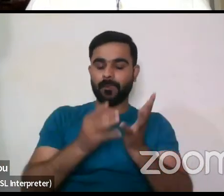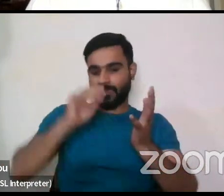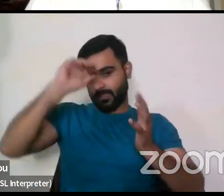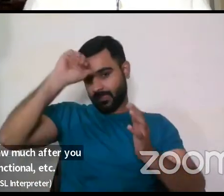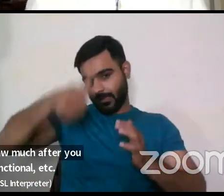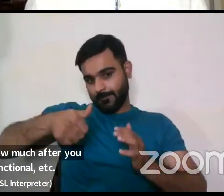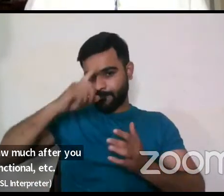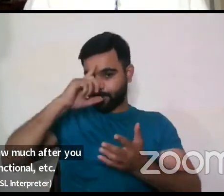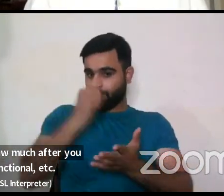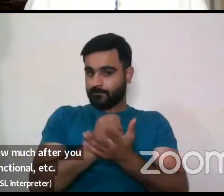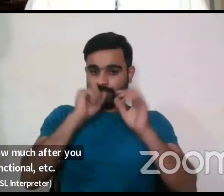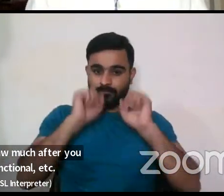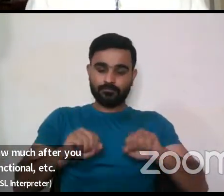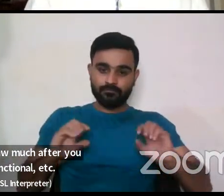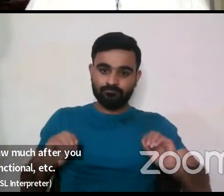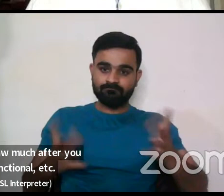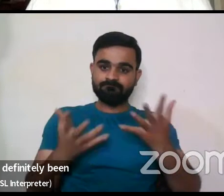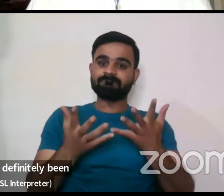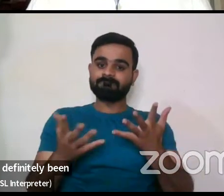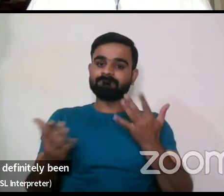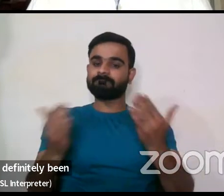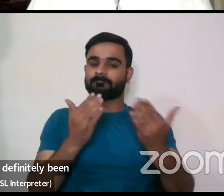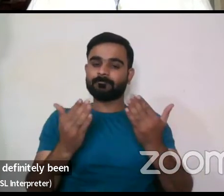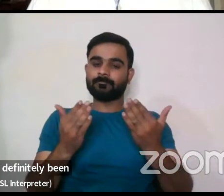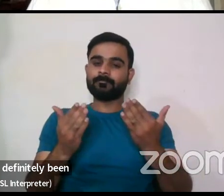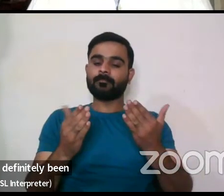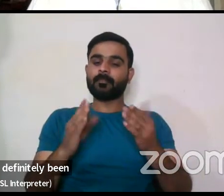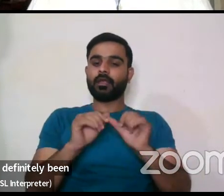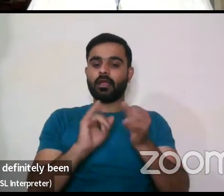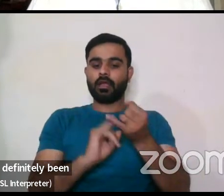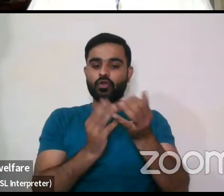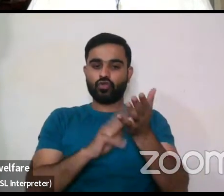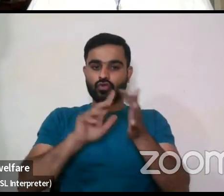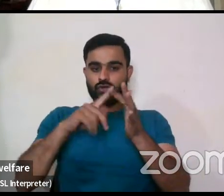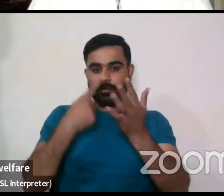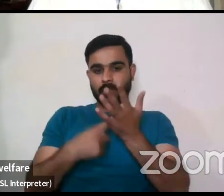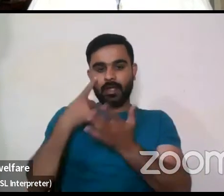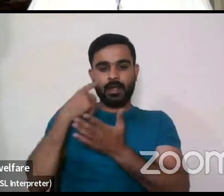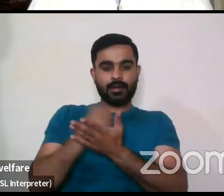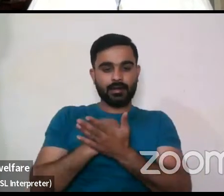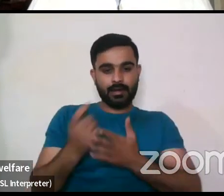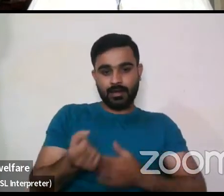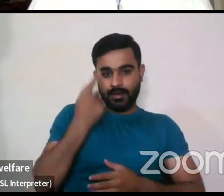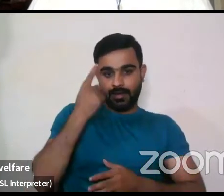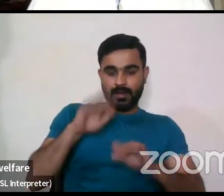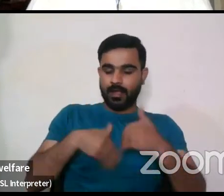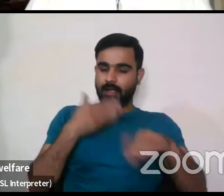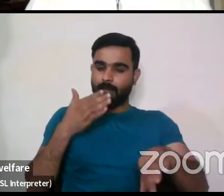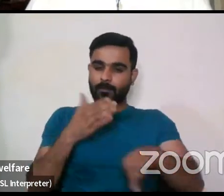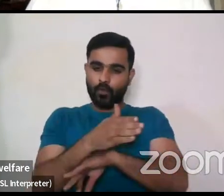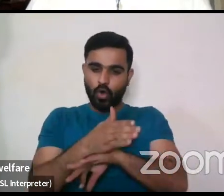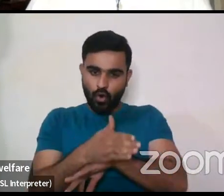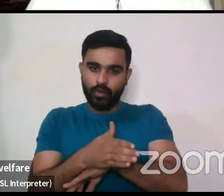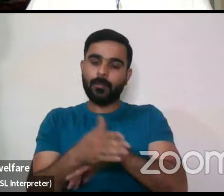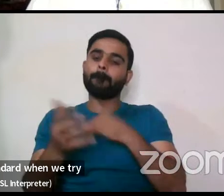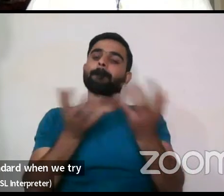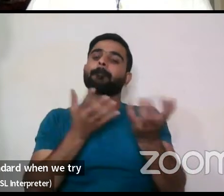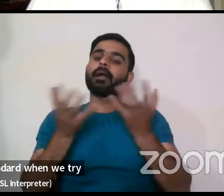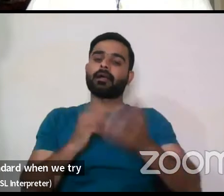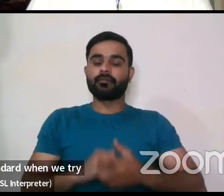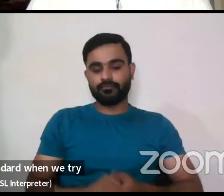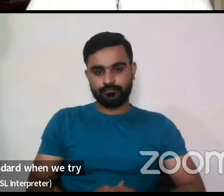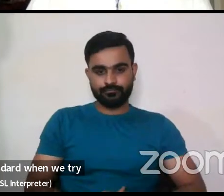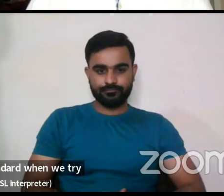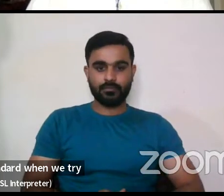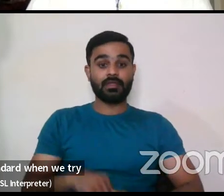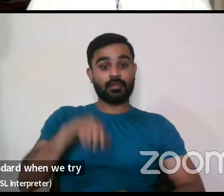there's definitely been an emphasis on a consumer welfare standard when we try and look at, harm that is construed in a market.